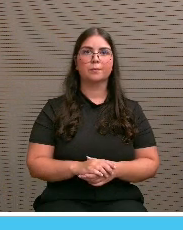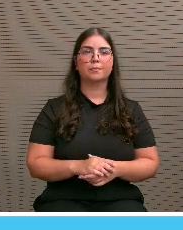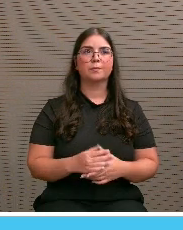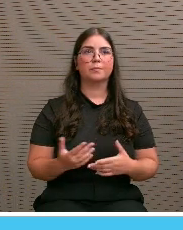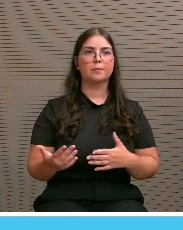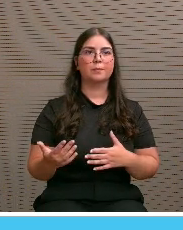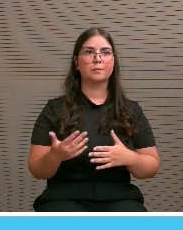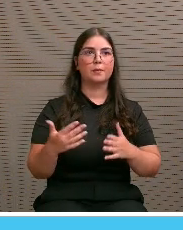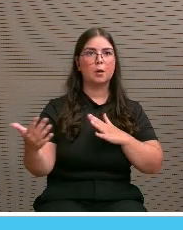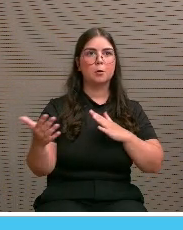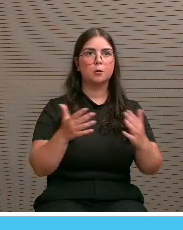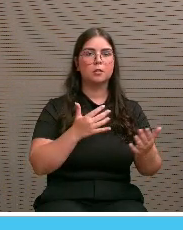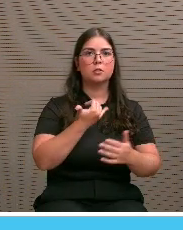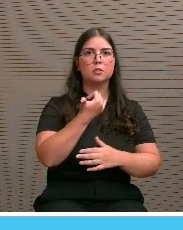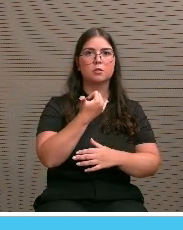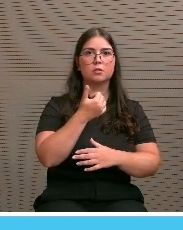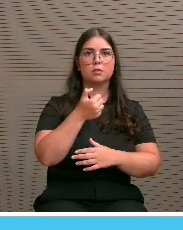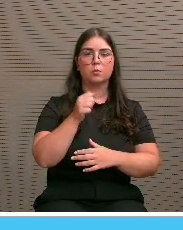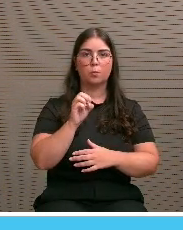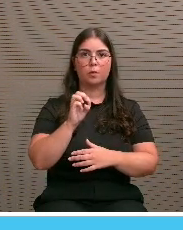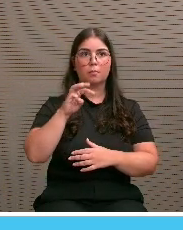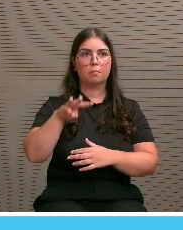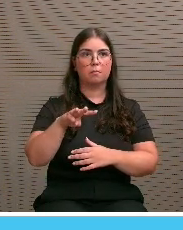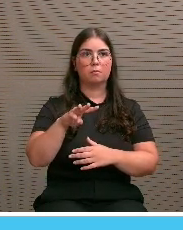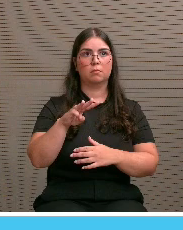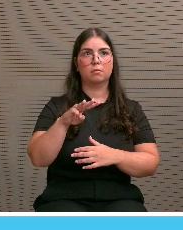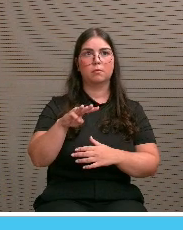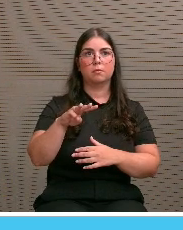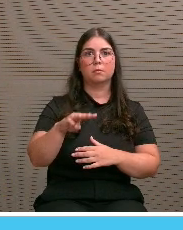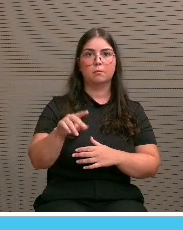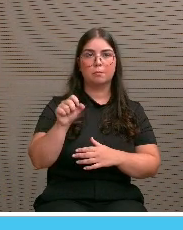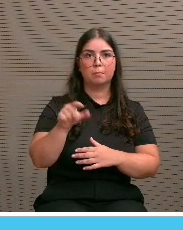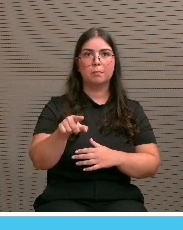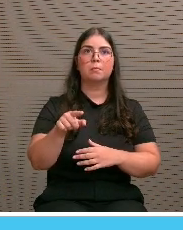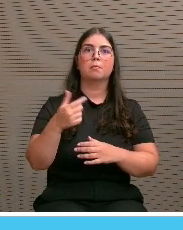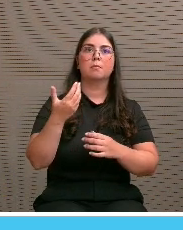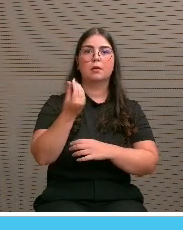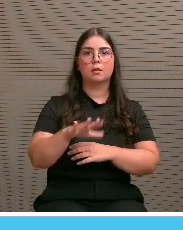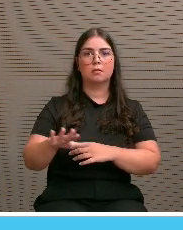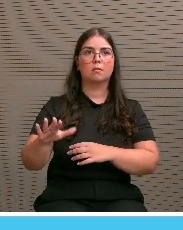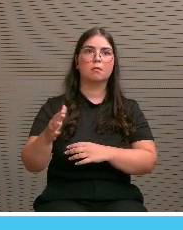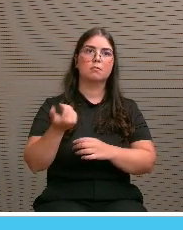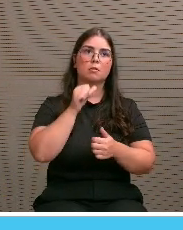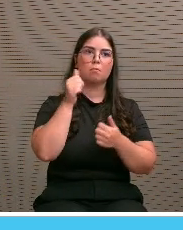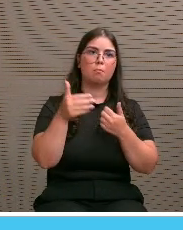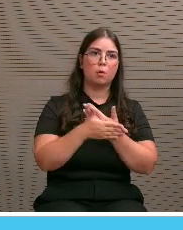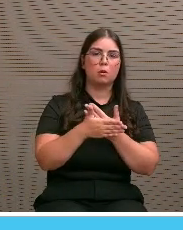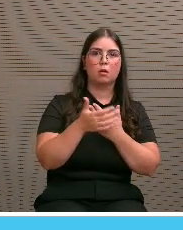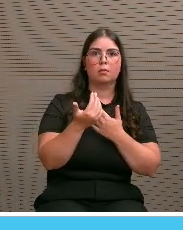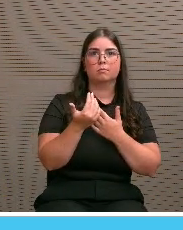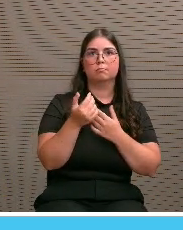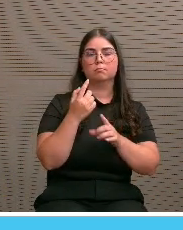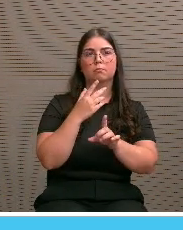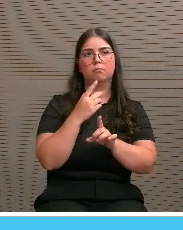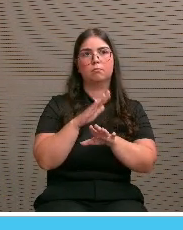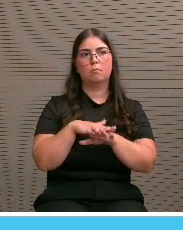children die every year because they don't get enough vitamin A. This is not a developed world problem, this is a developing